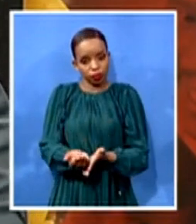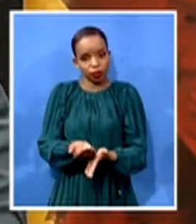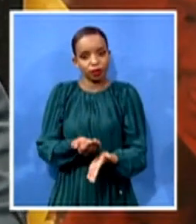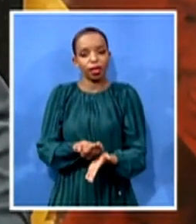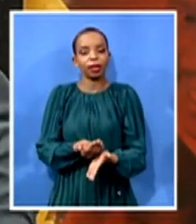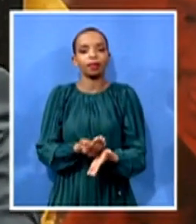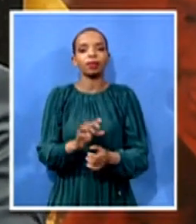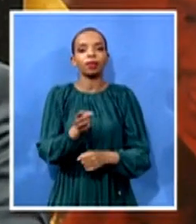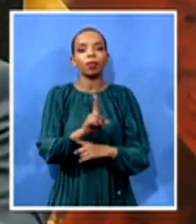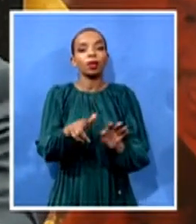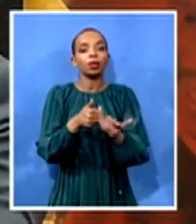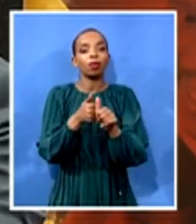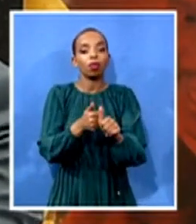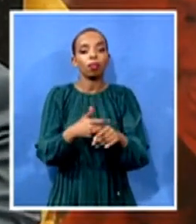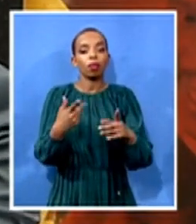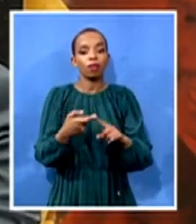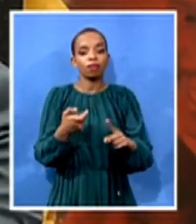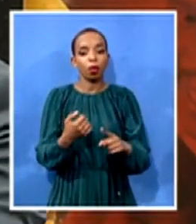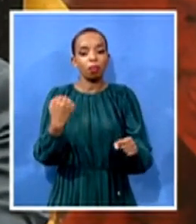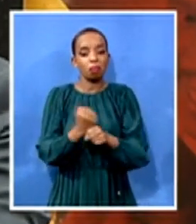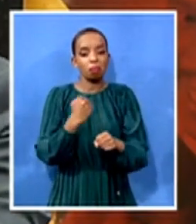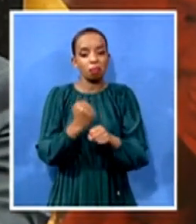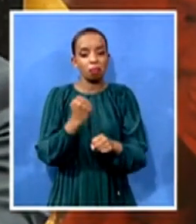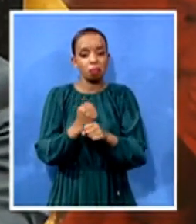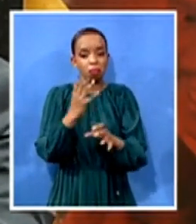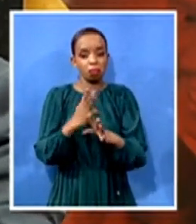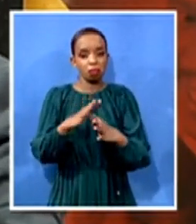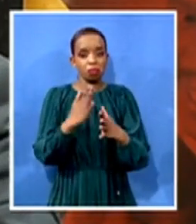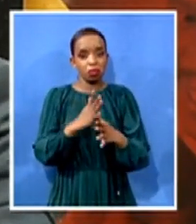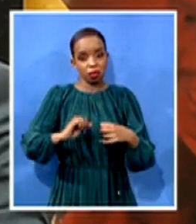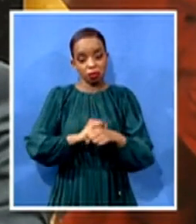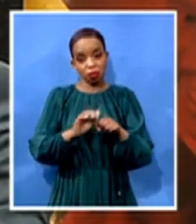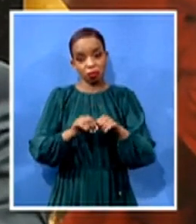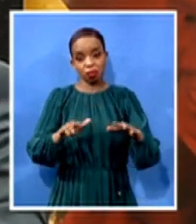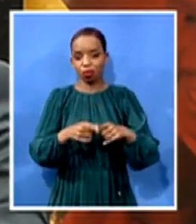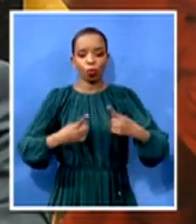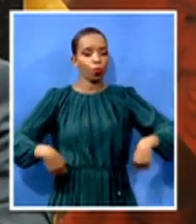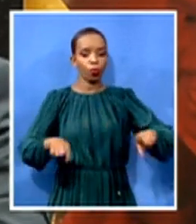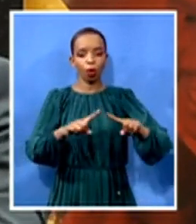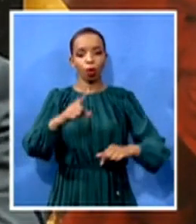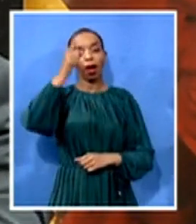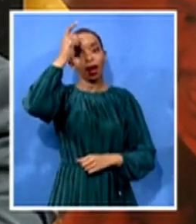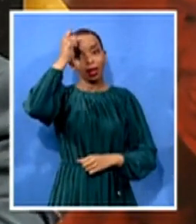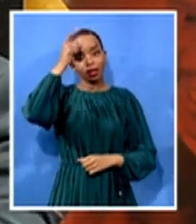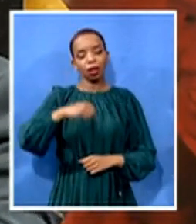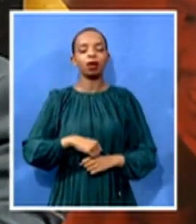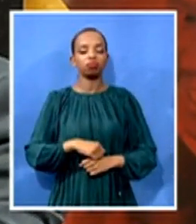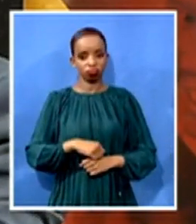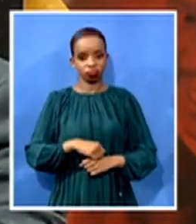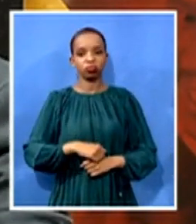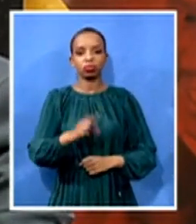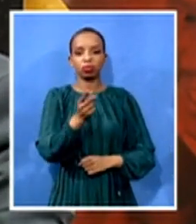by COVID-19. You'll all understand that in our work of saving lives, we must balance